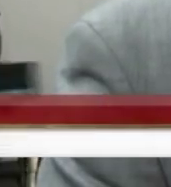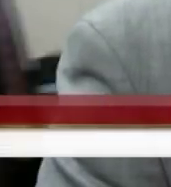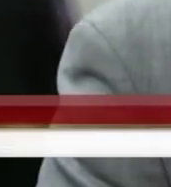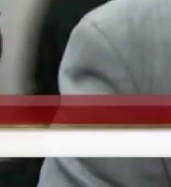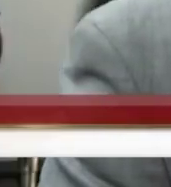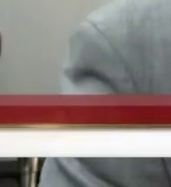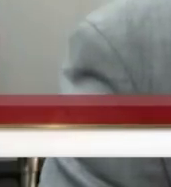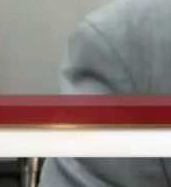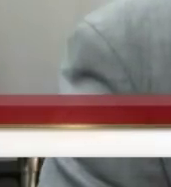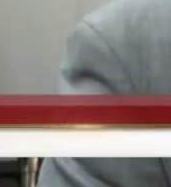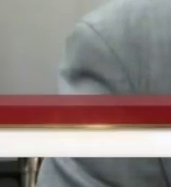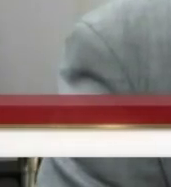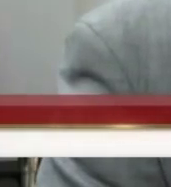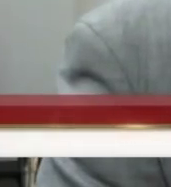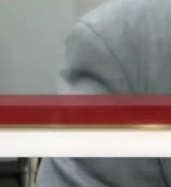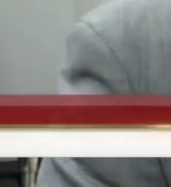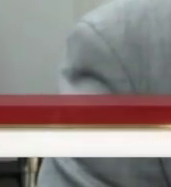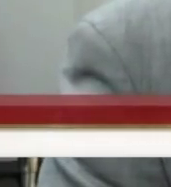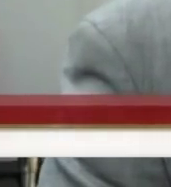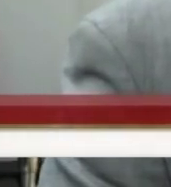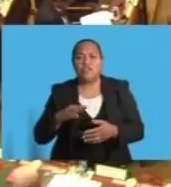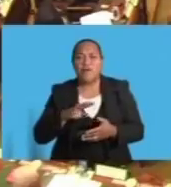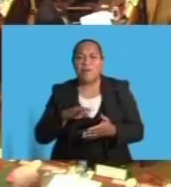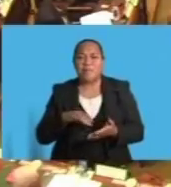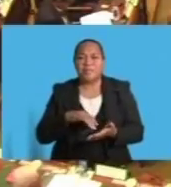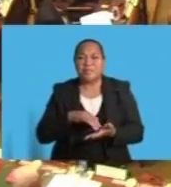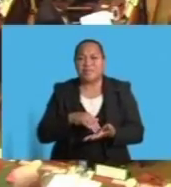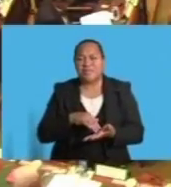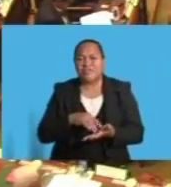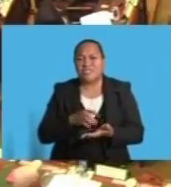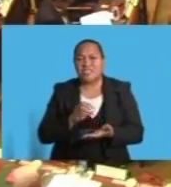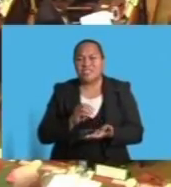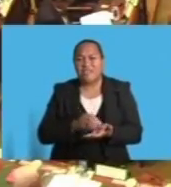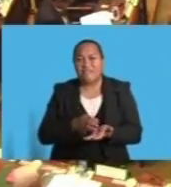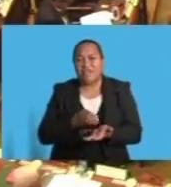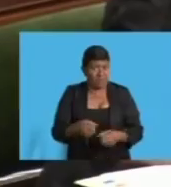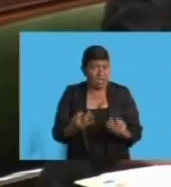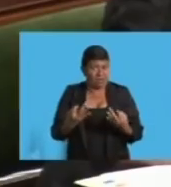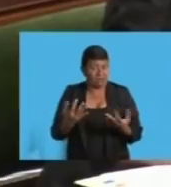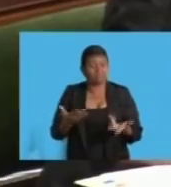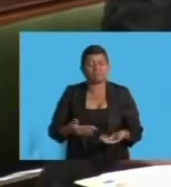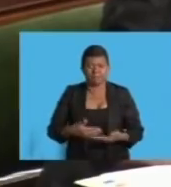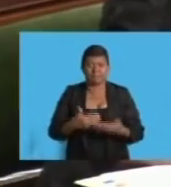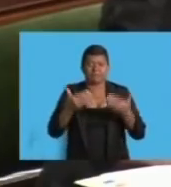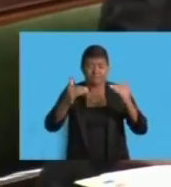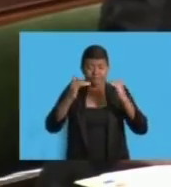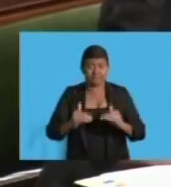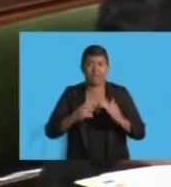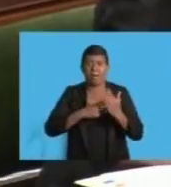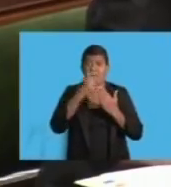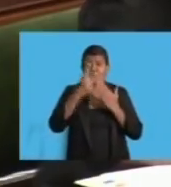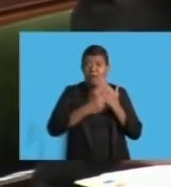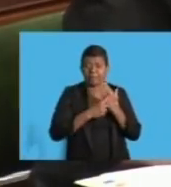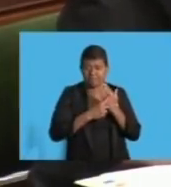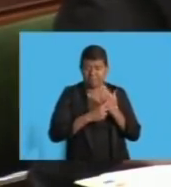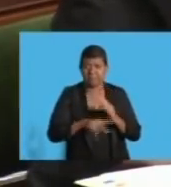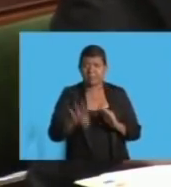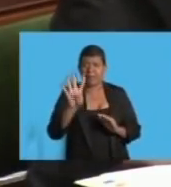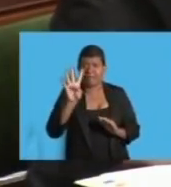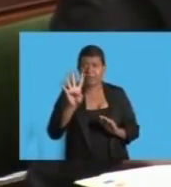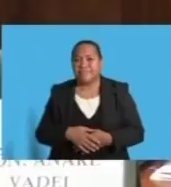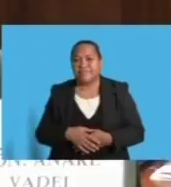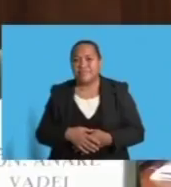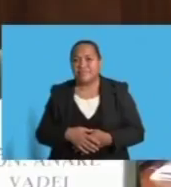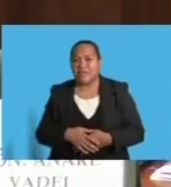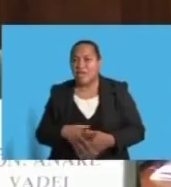well, and I know the budget will be passed. Meanwhile, the Parliament is currently going through each allocation of the national budget